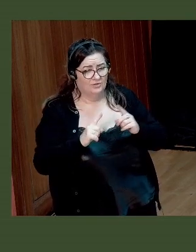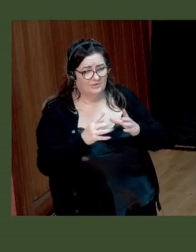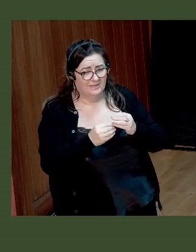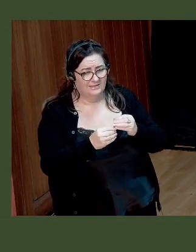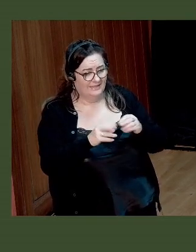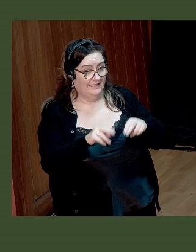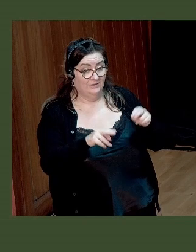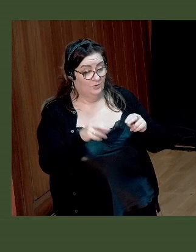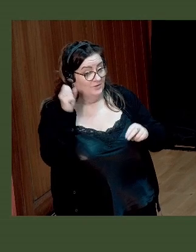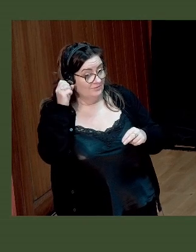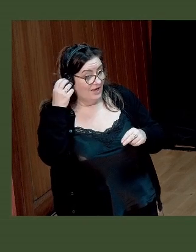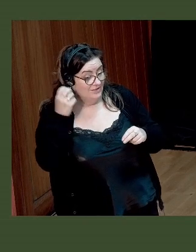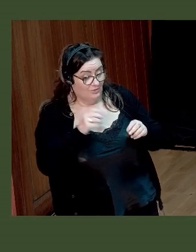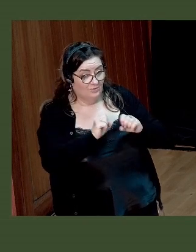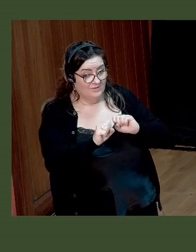faults that the new service had,